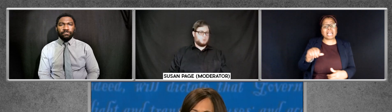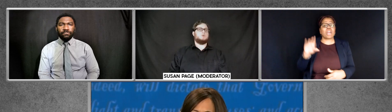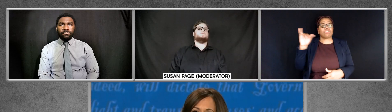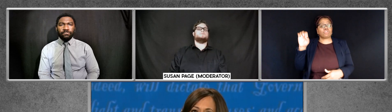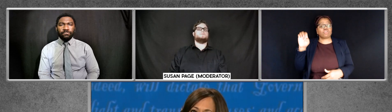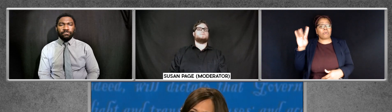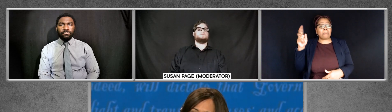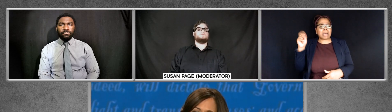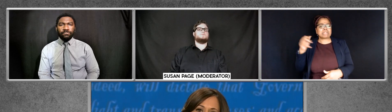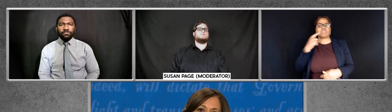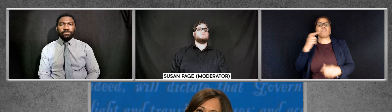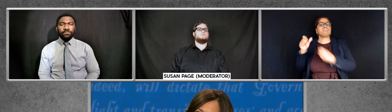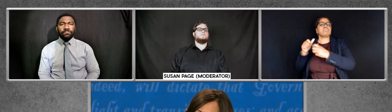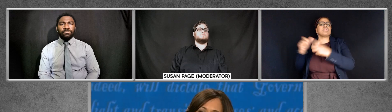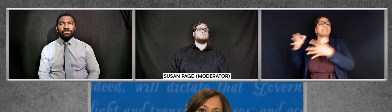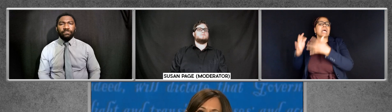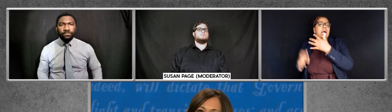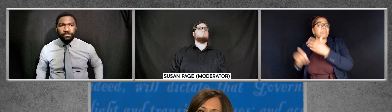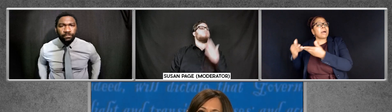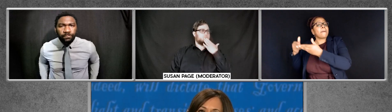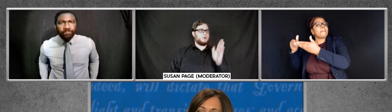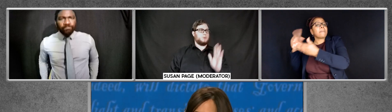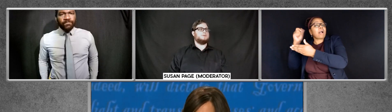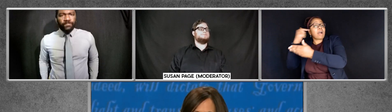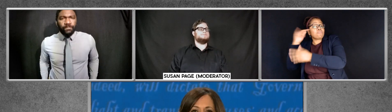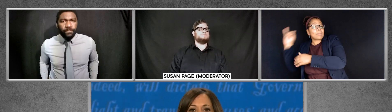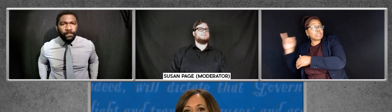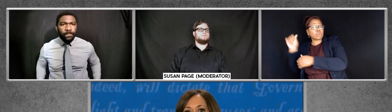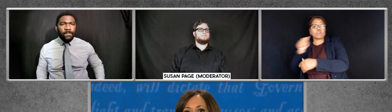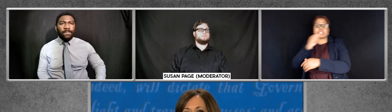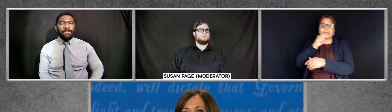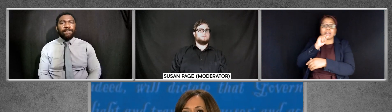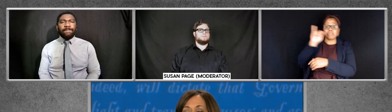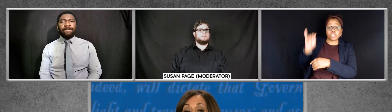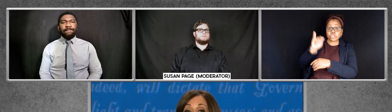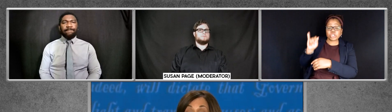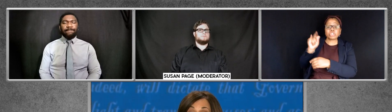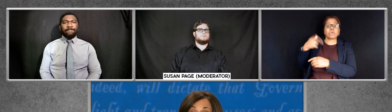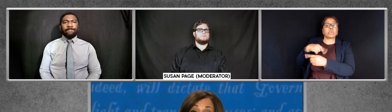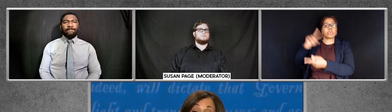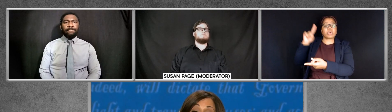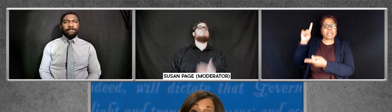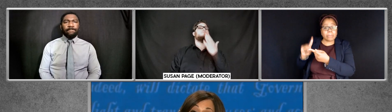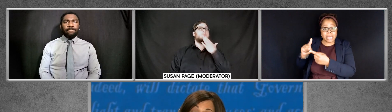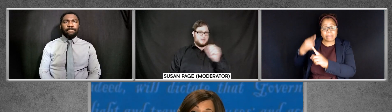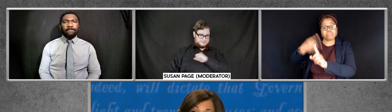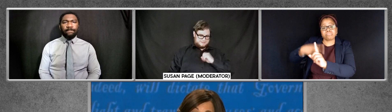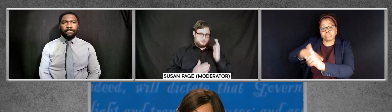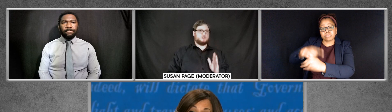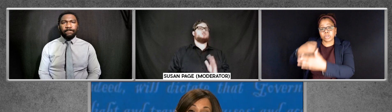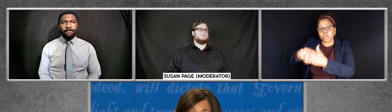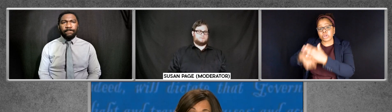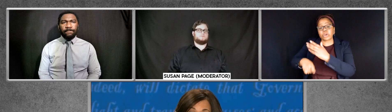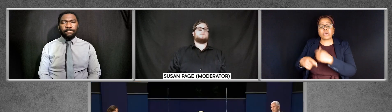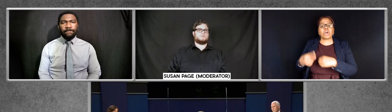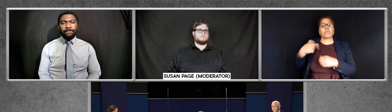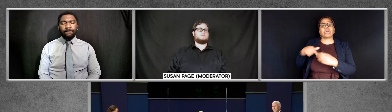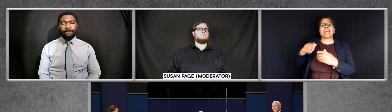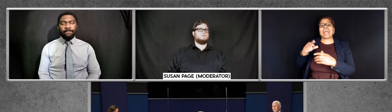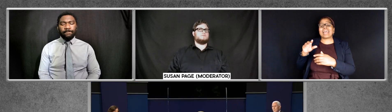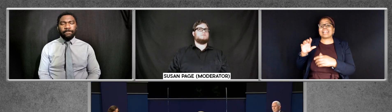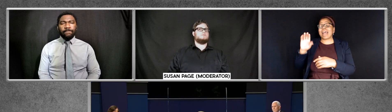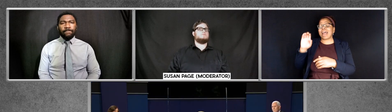Let's give you a choice of a public option or private coverage. Let's bring down premiums. Thank you, Senator Let's Harris. lower Medicare eligibility to 60. Thank